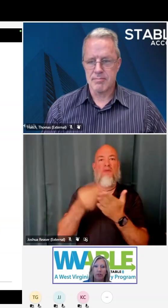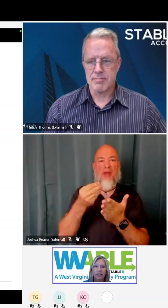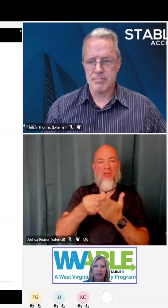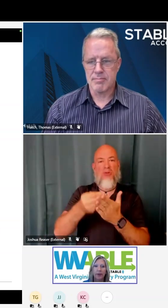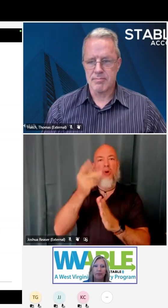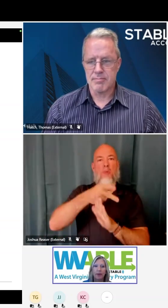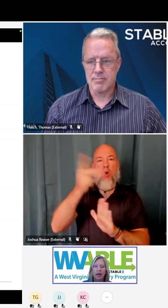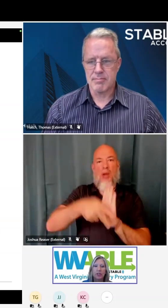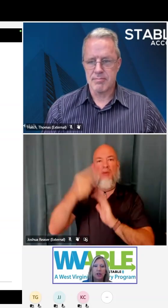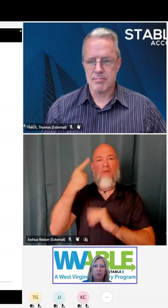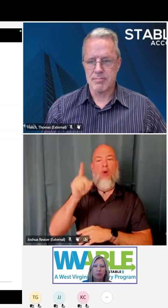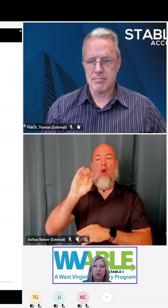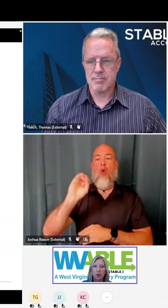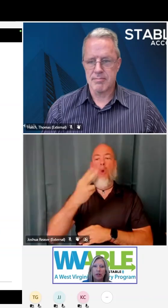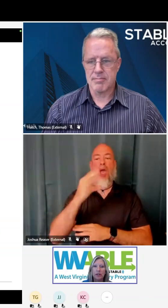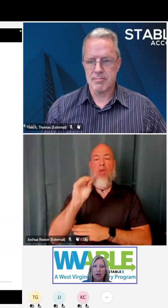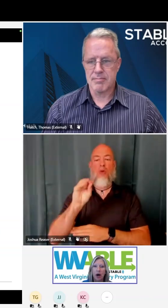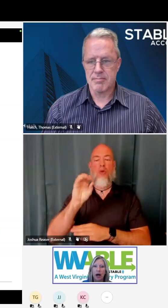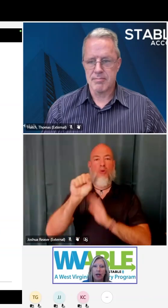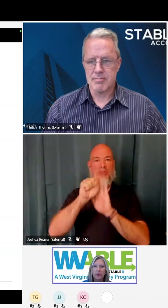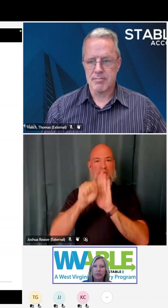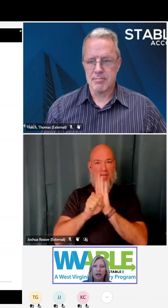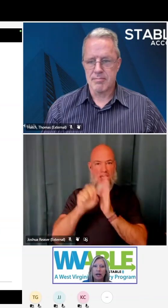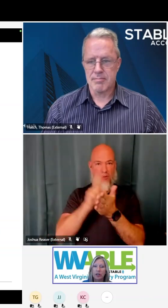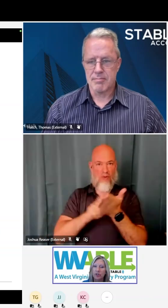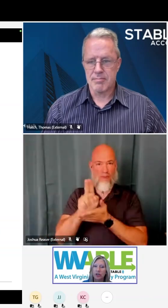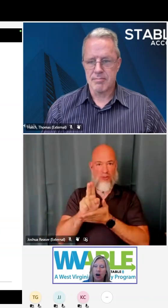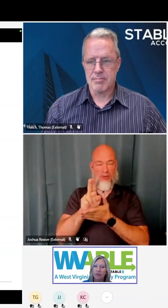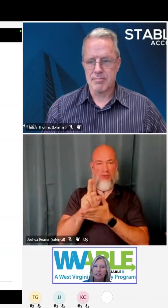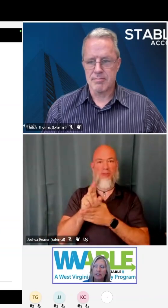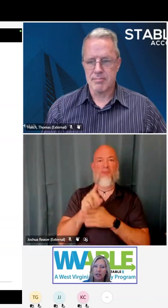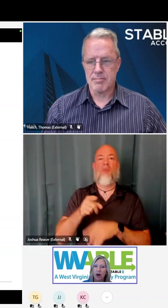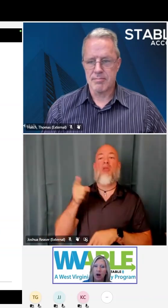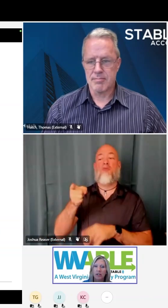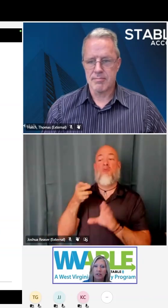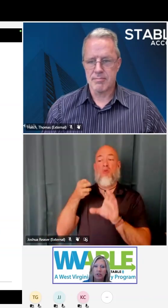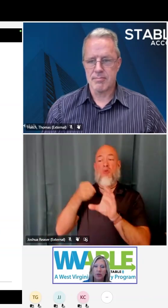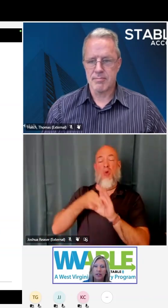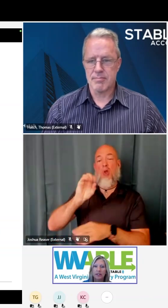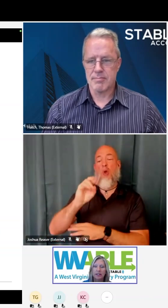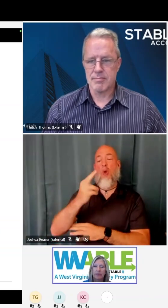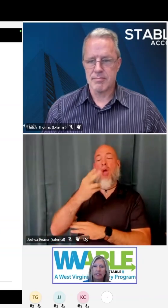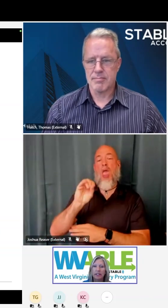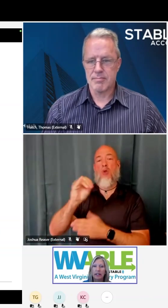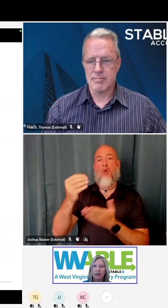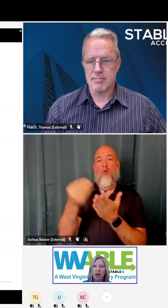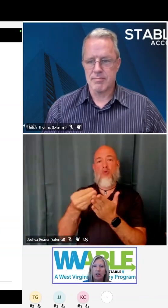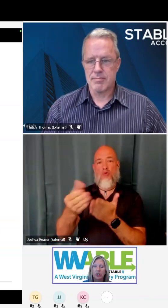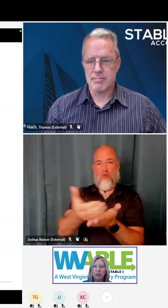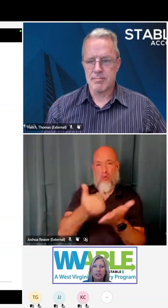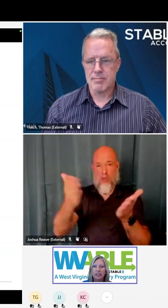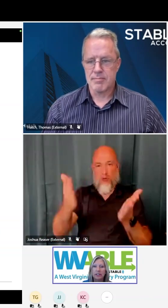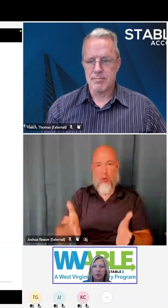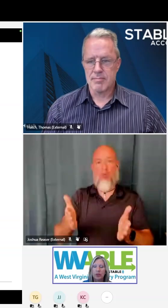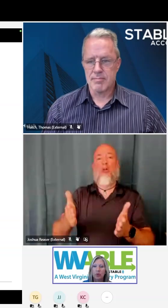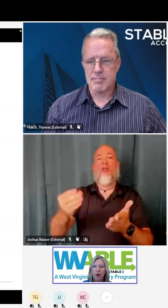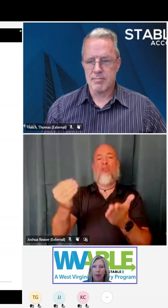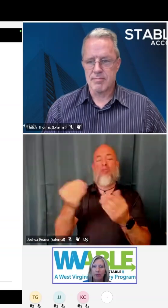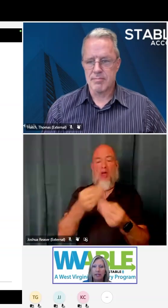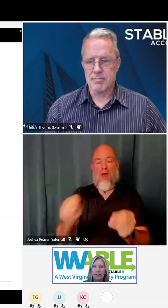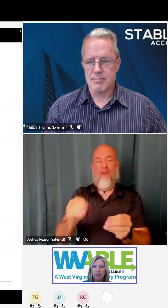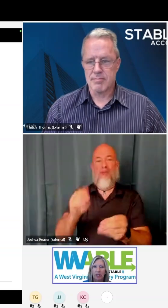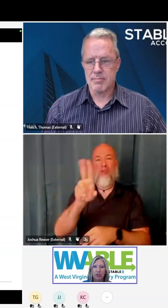State University. Thomas joined the Ohio's Treasurer's Office in August 2017 to assist